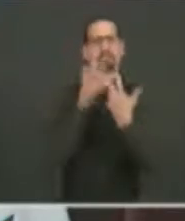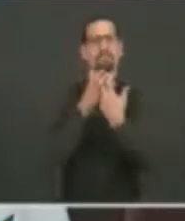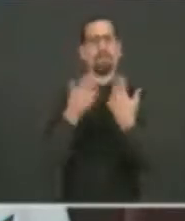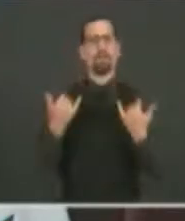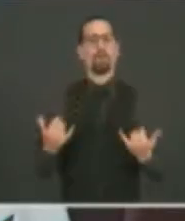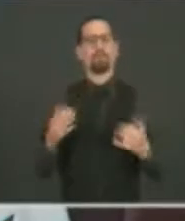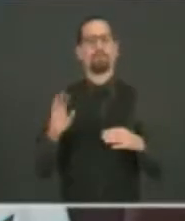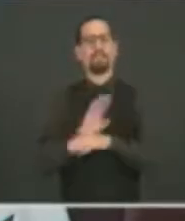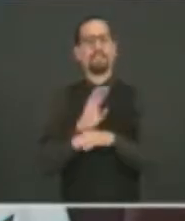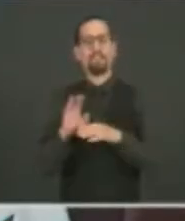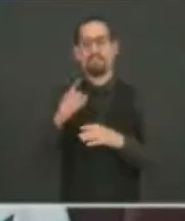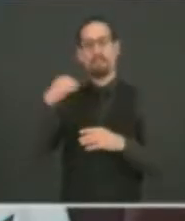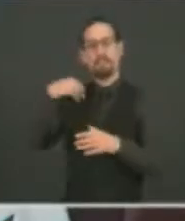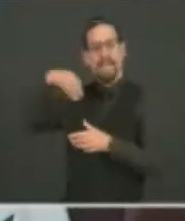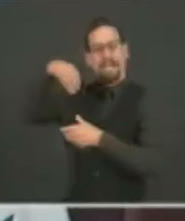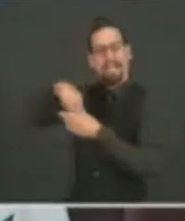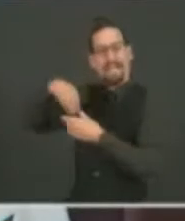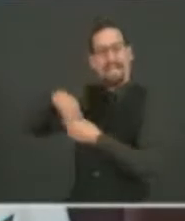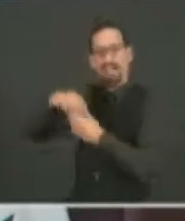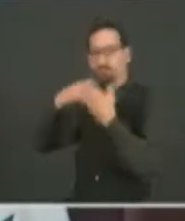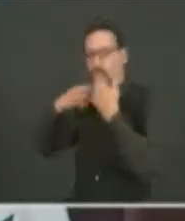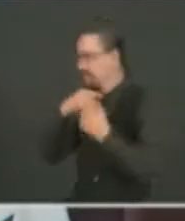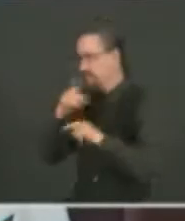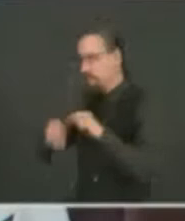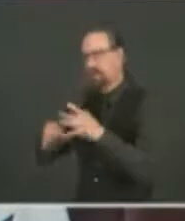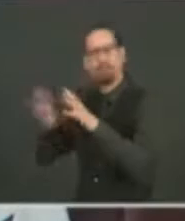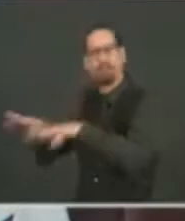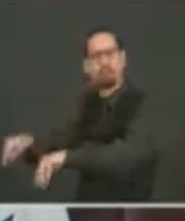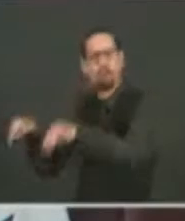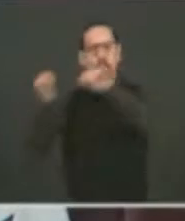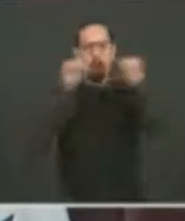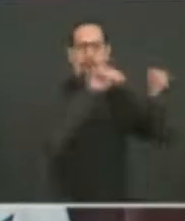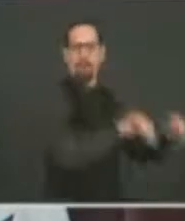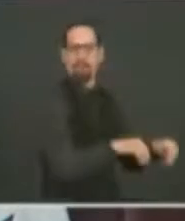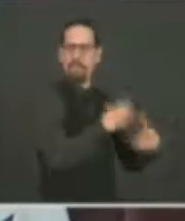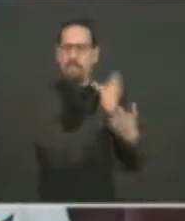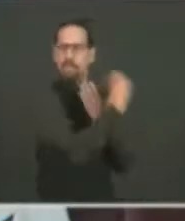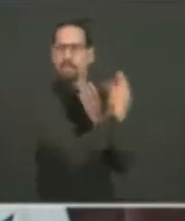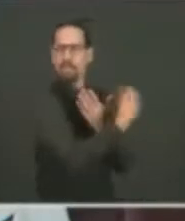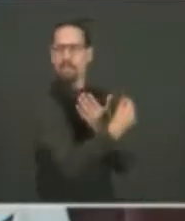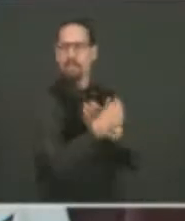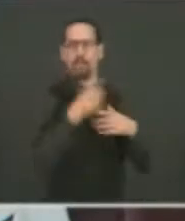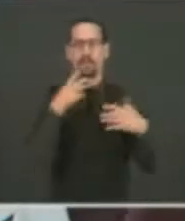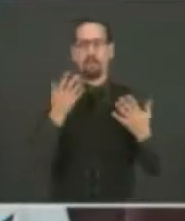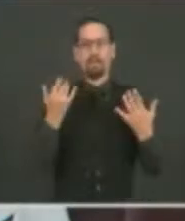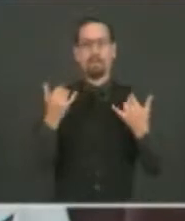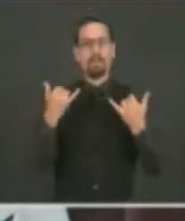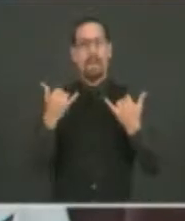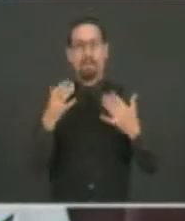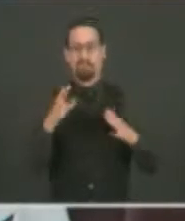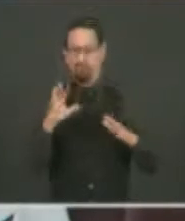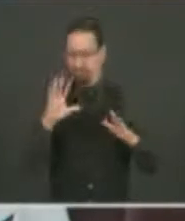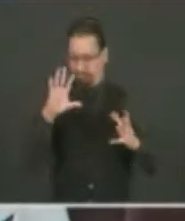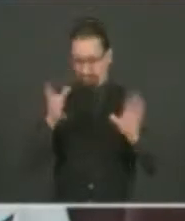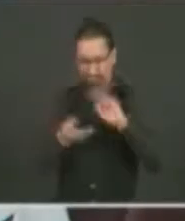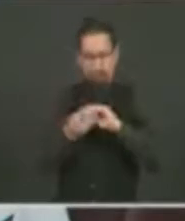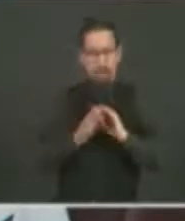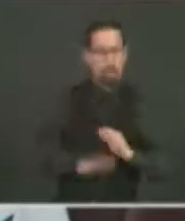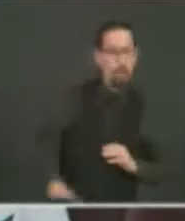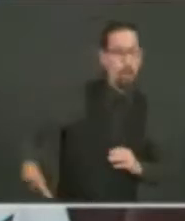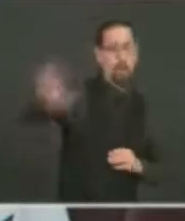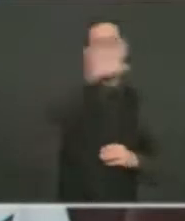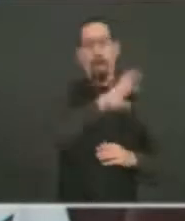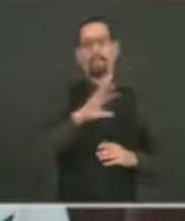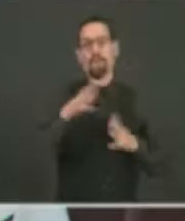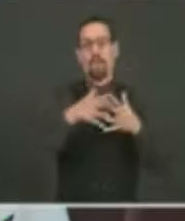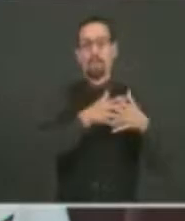you, Rhode Island is ranked #2 in the country for the second week in a row among states' economic